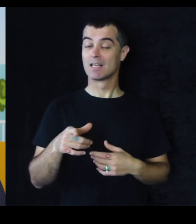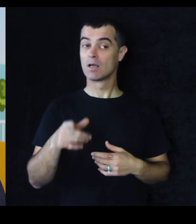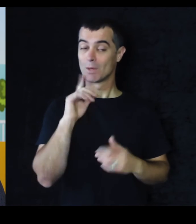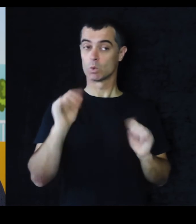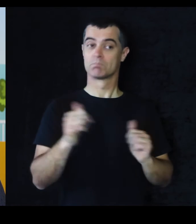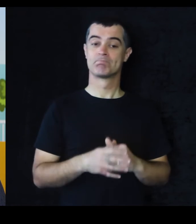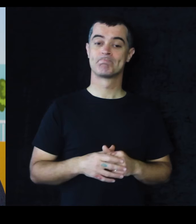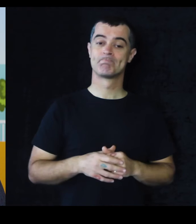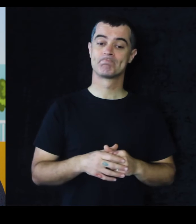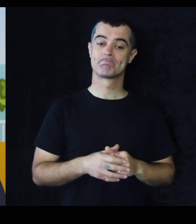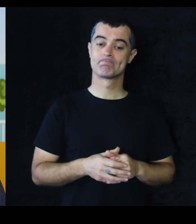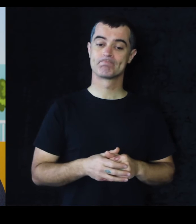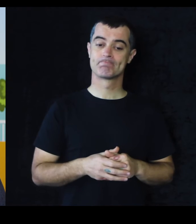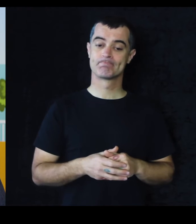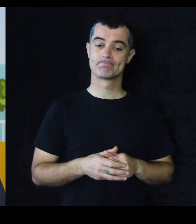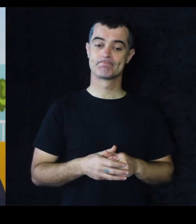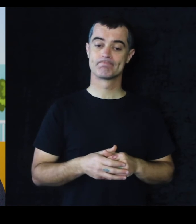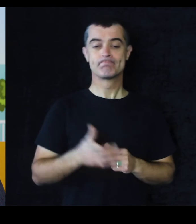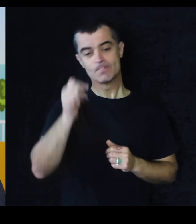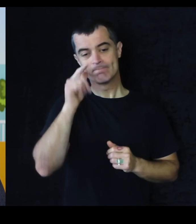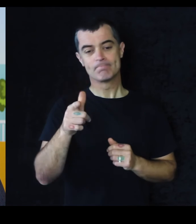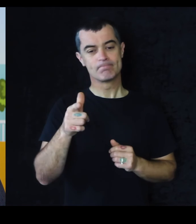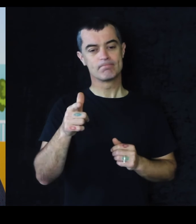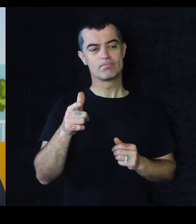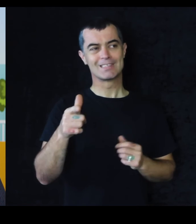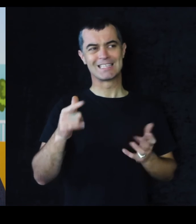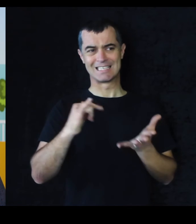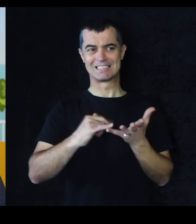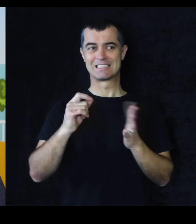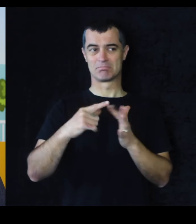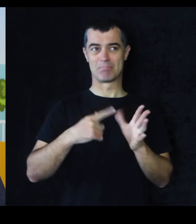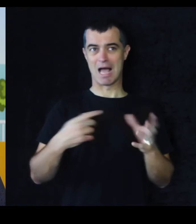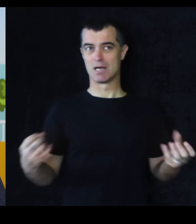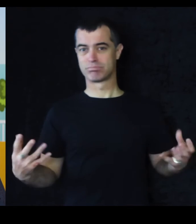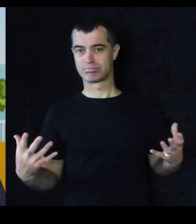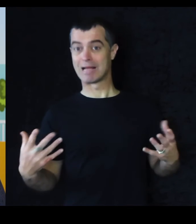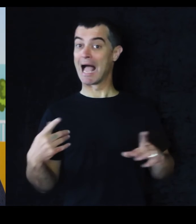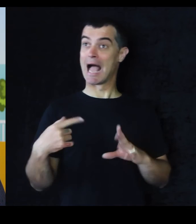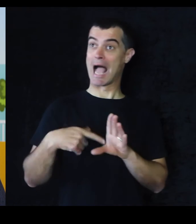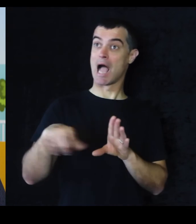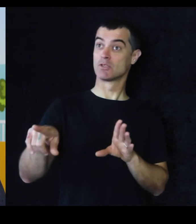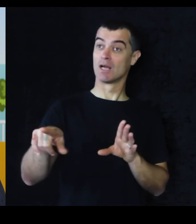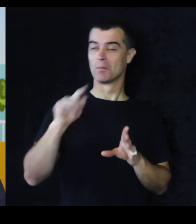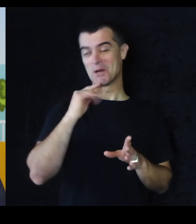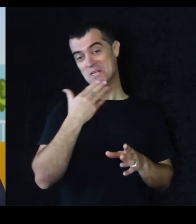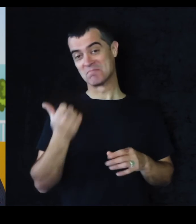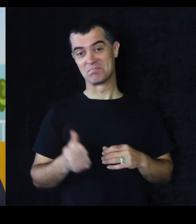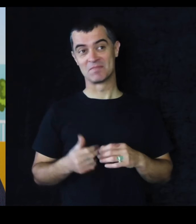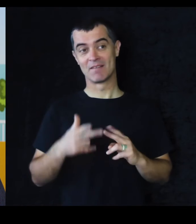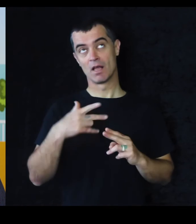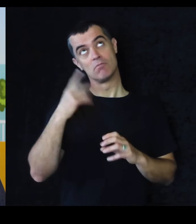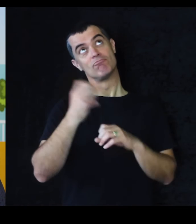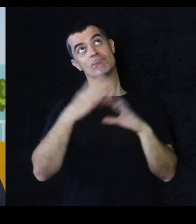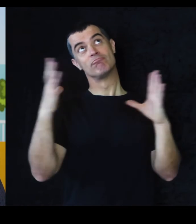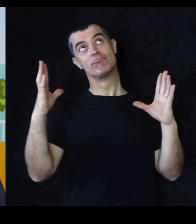be good. I know a spa would be nice, and like an outdoor spa if I was imagining